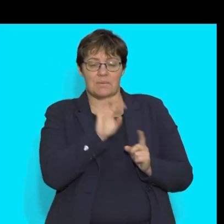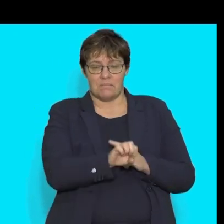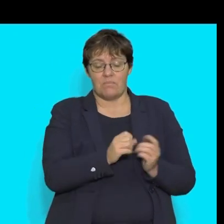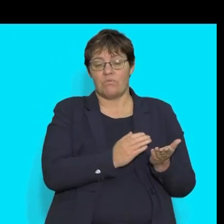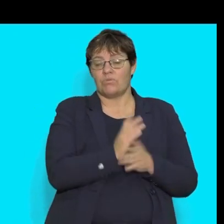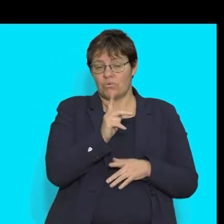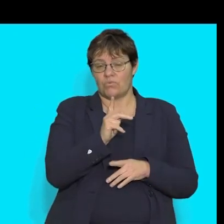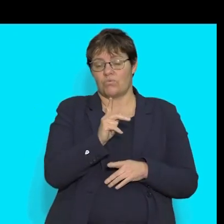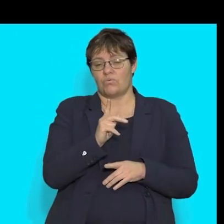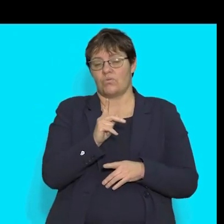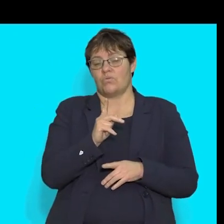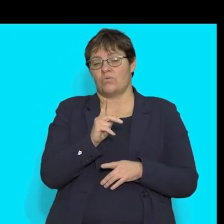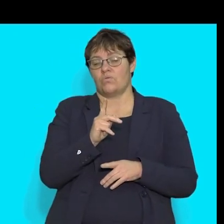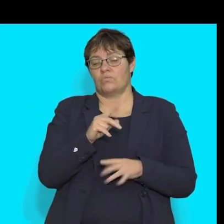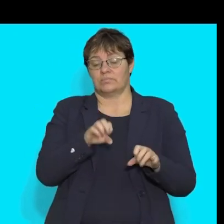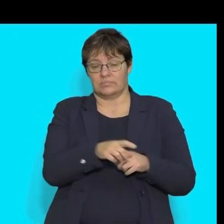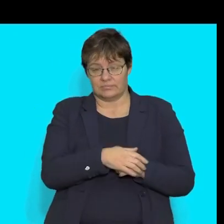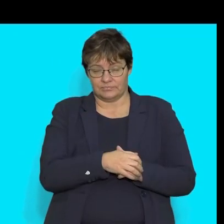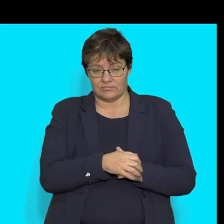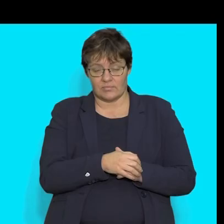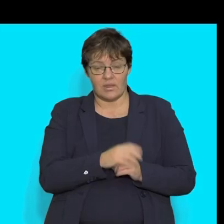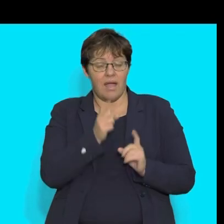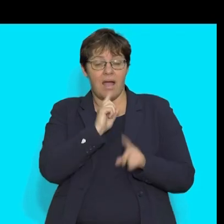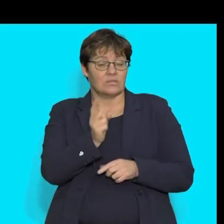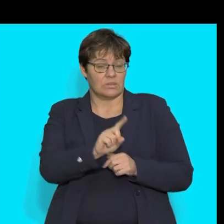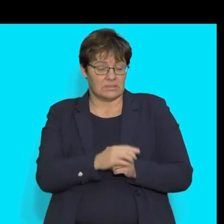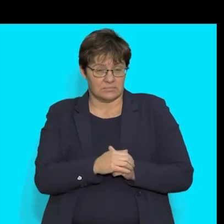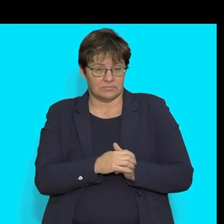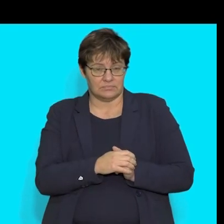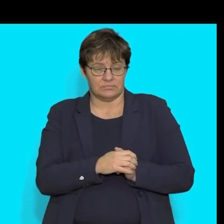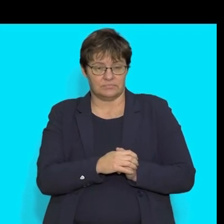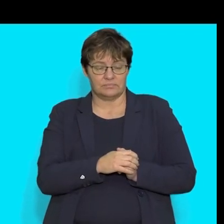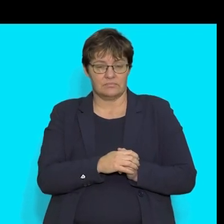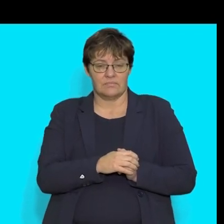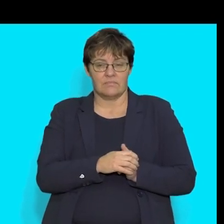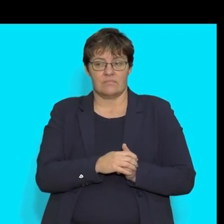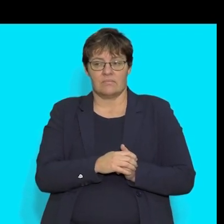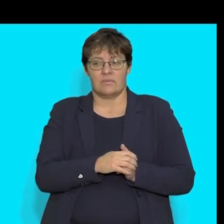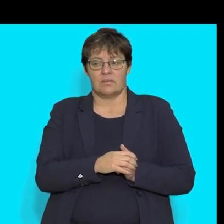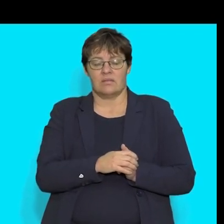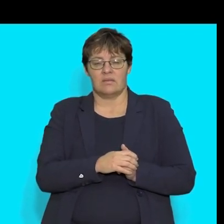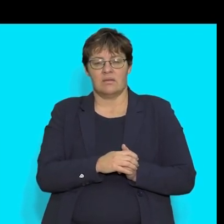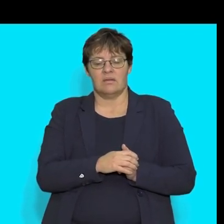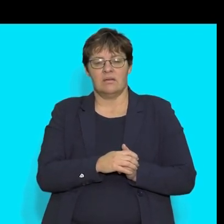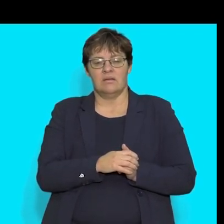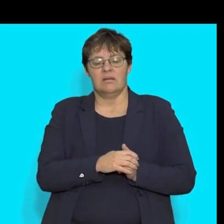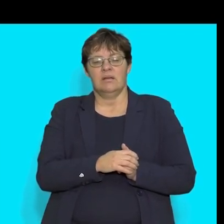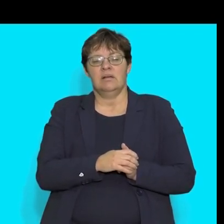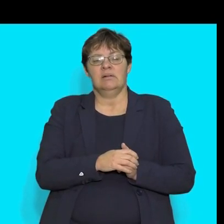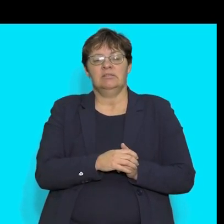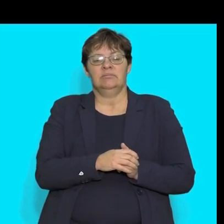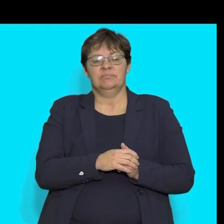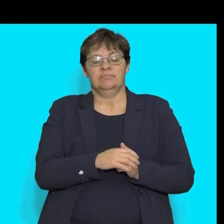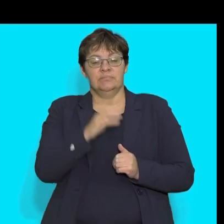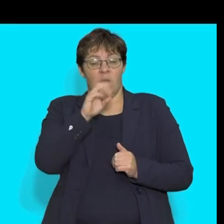easily by the predator. So, the answer to this question would be, guys, we'll find that the